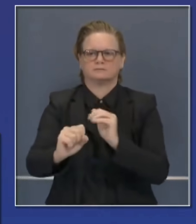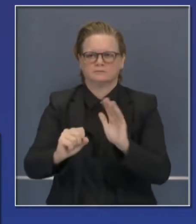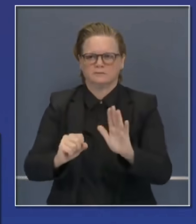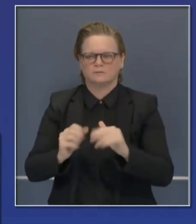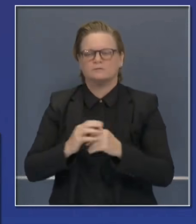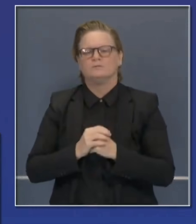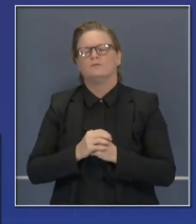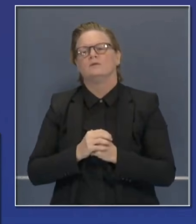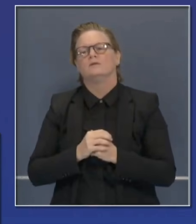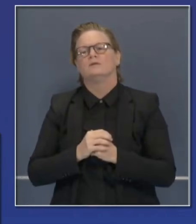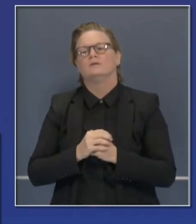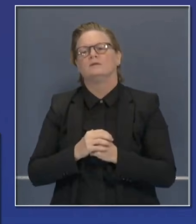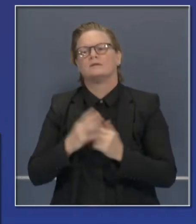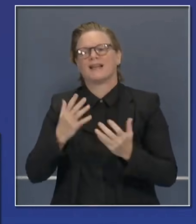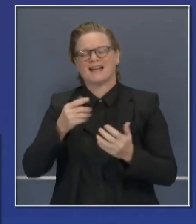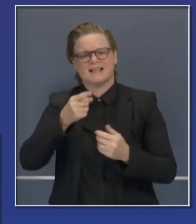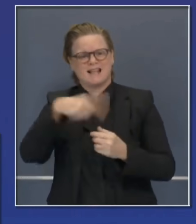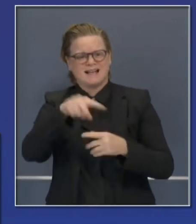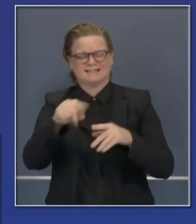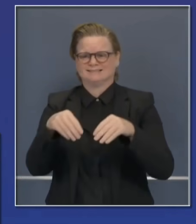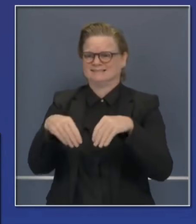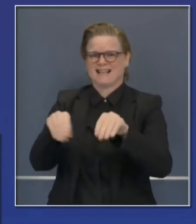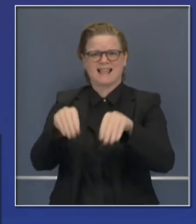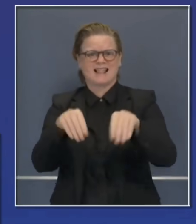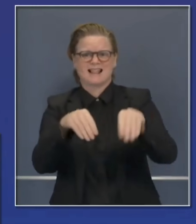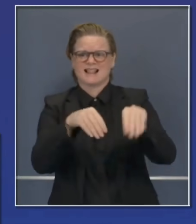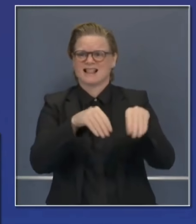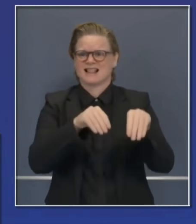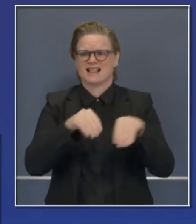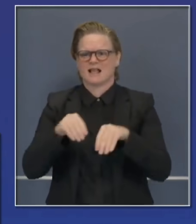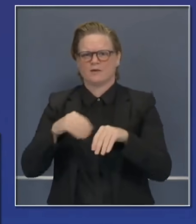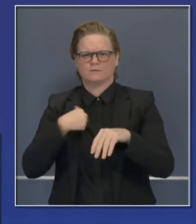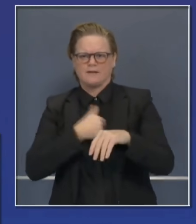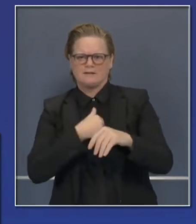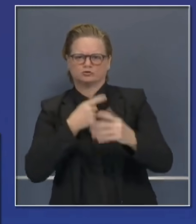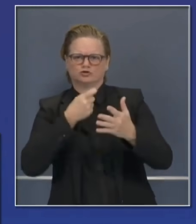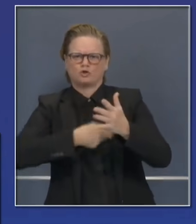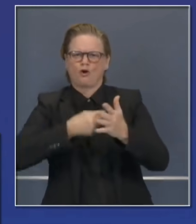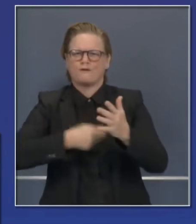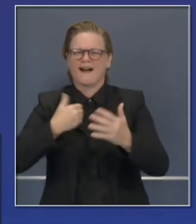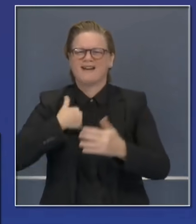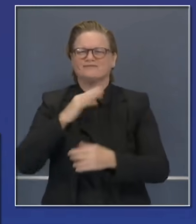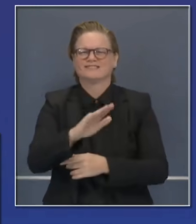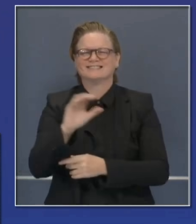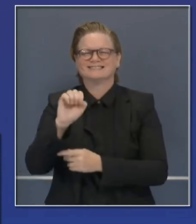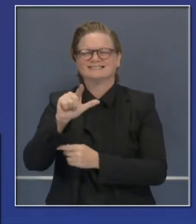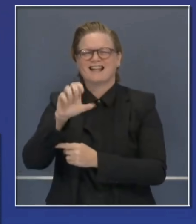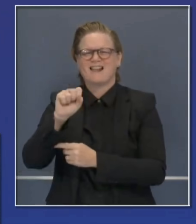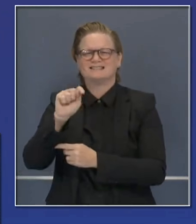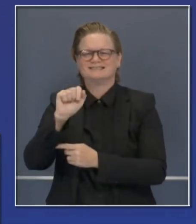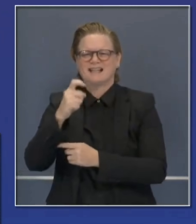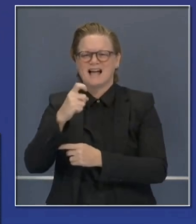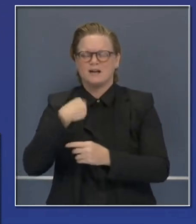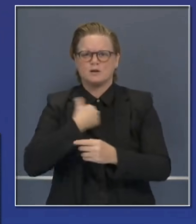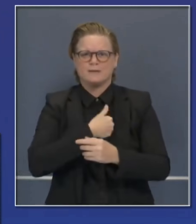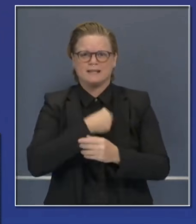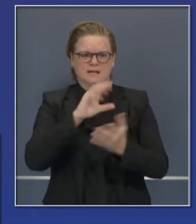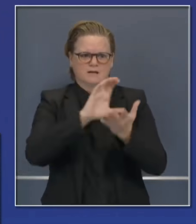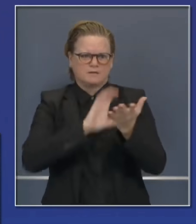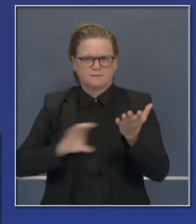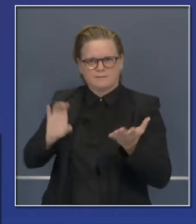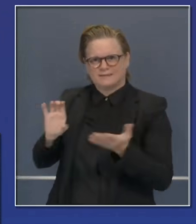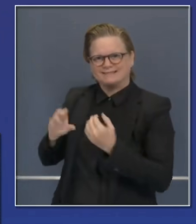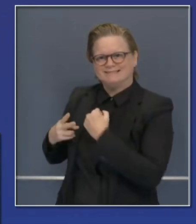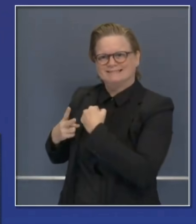sent to the state and the counties, cities for distribution. You can hold that money. You can use that